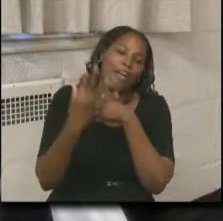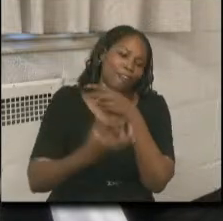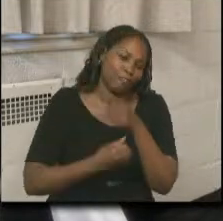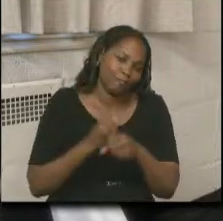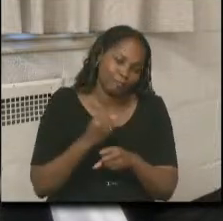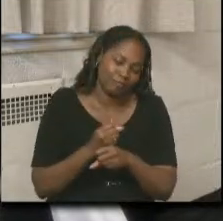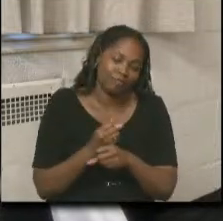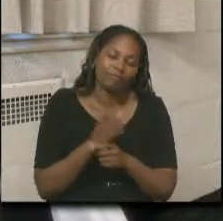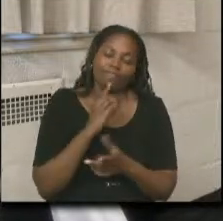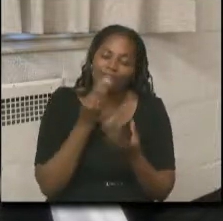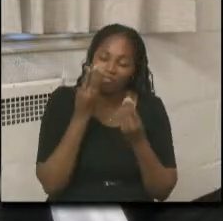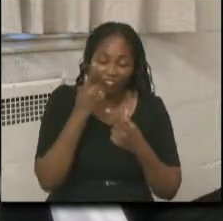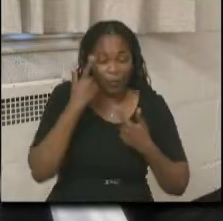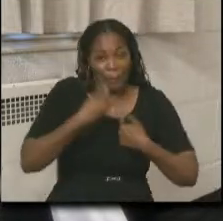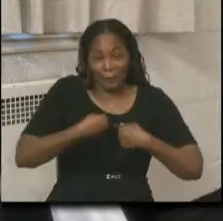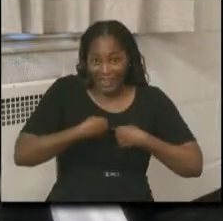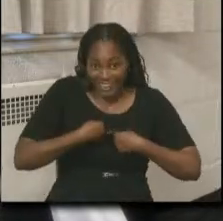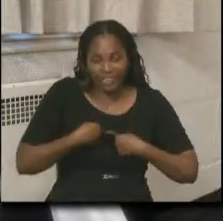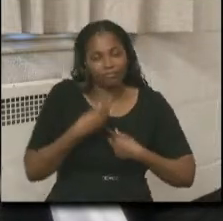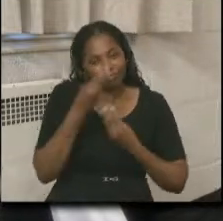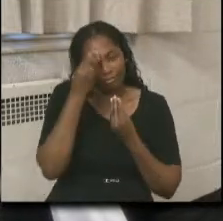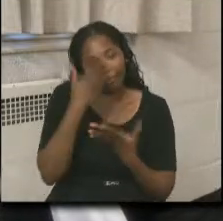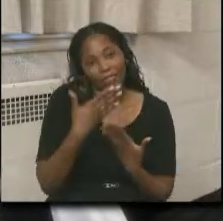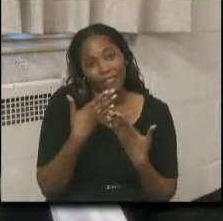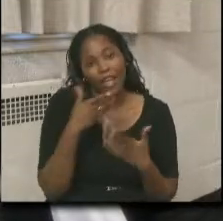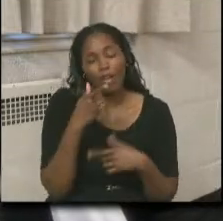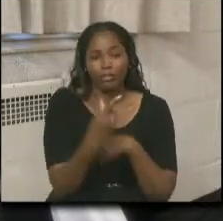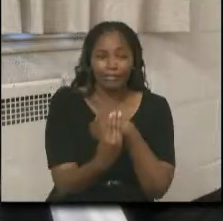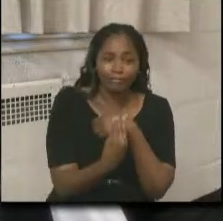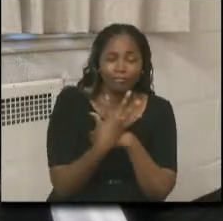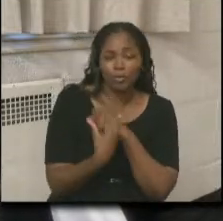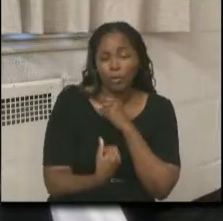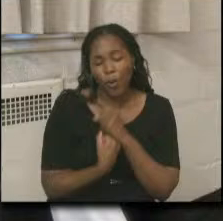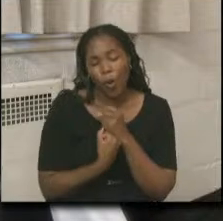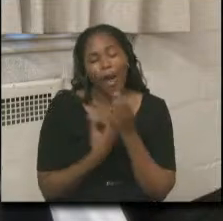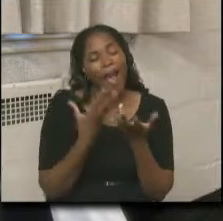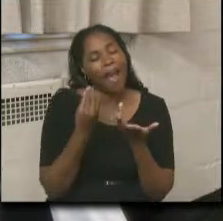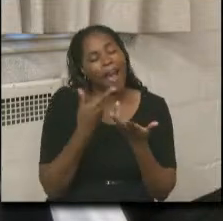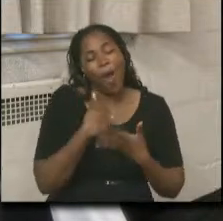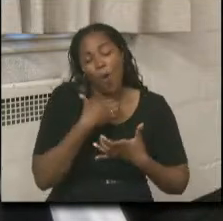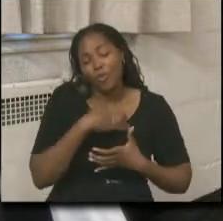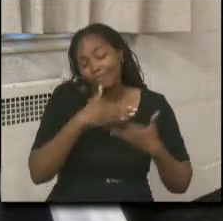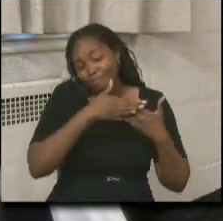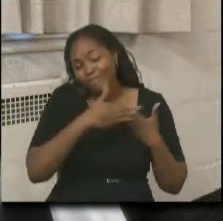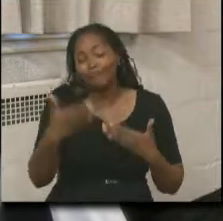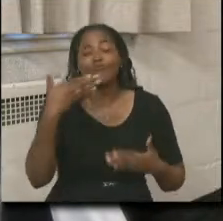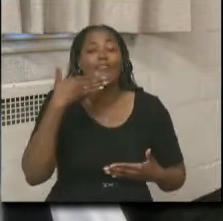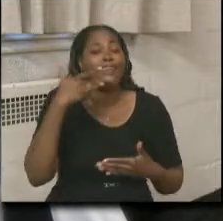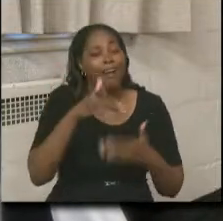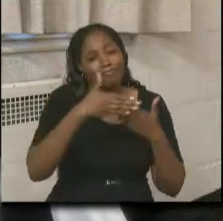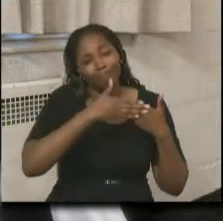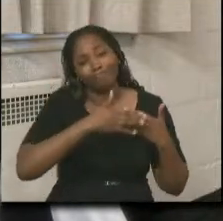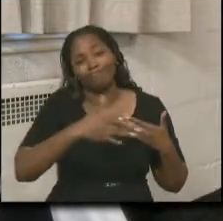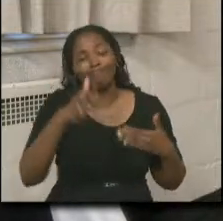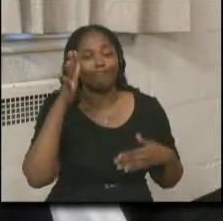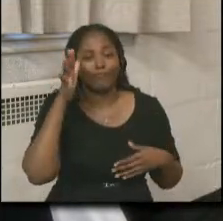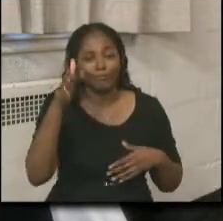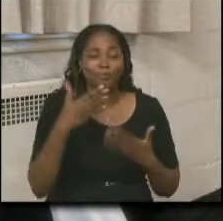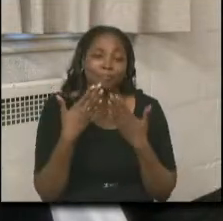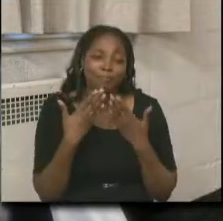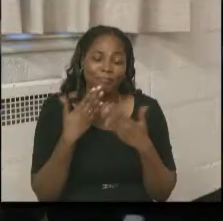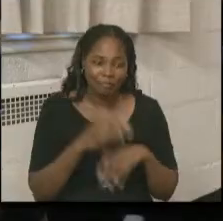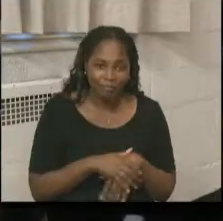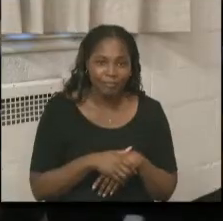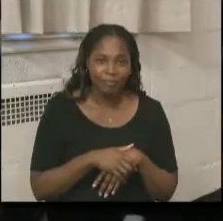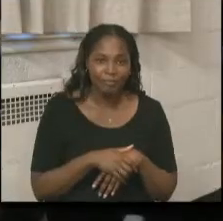you personally just for all of your advice and support, and I wish all of you the best of luck going forward. Thank you. Thank you so